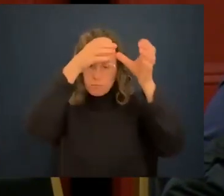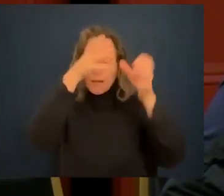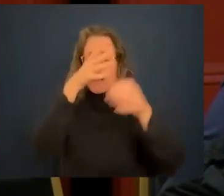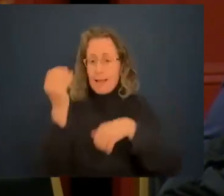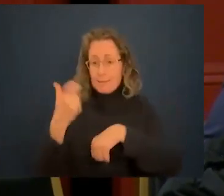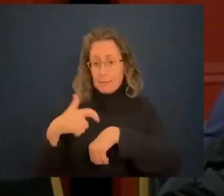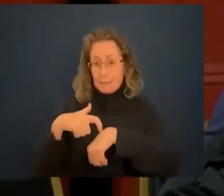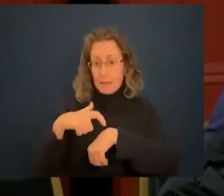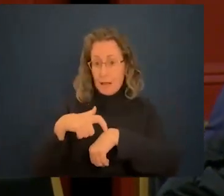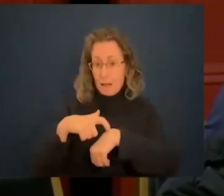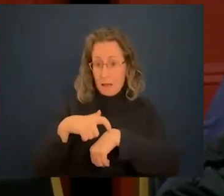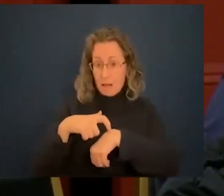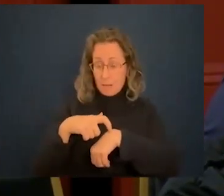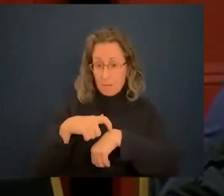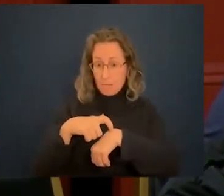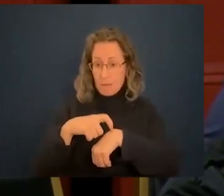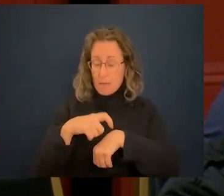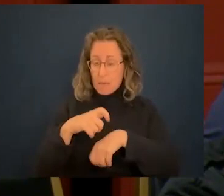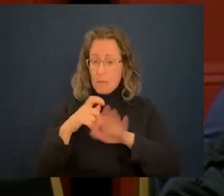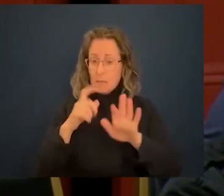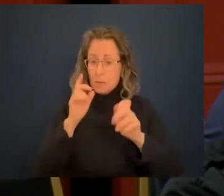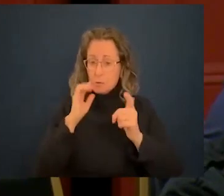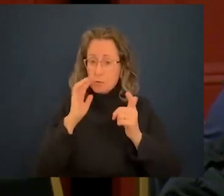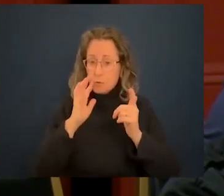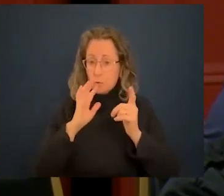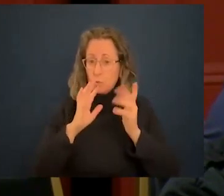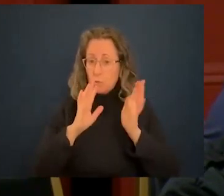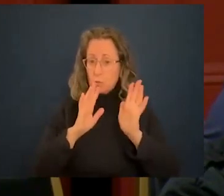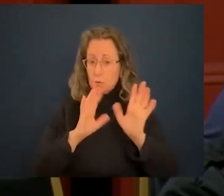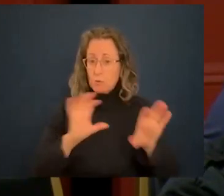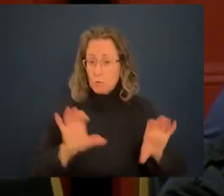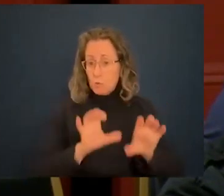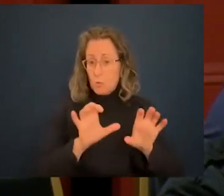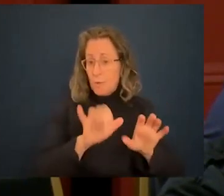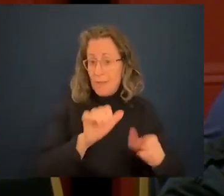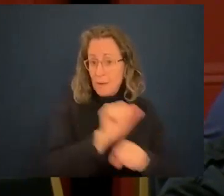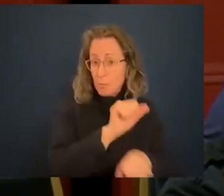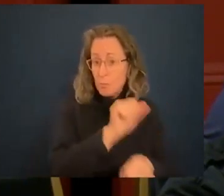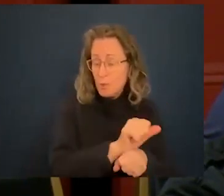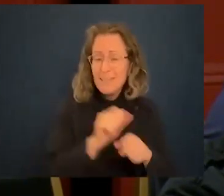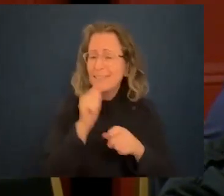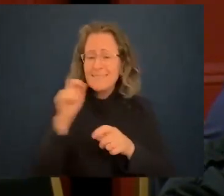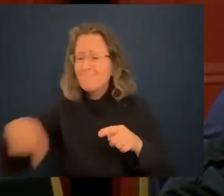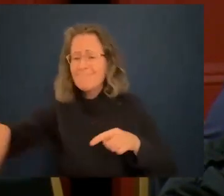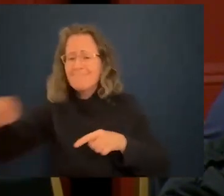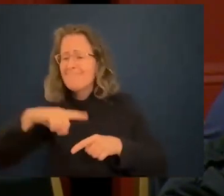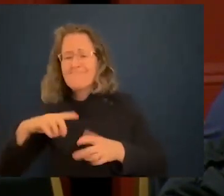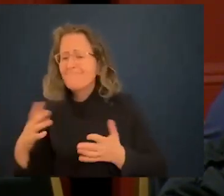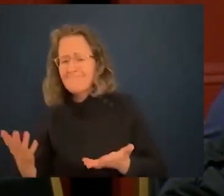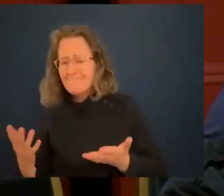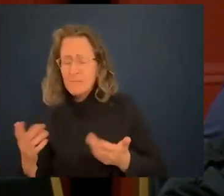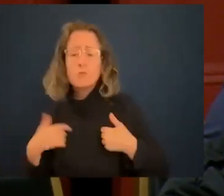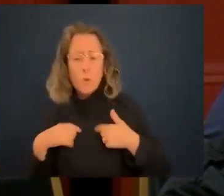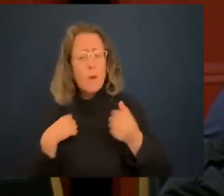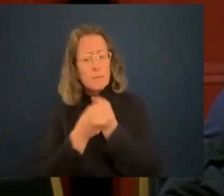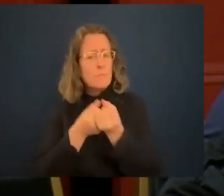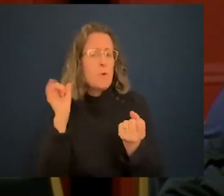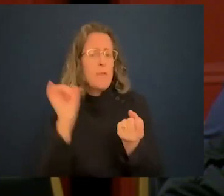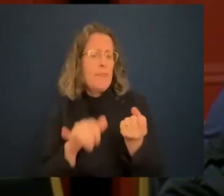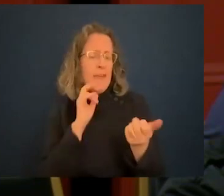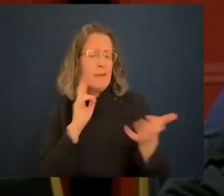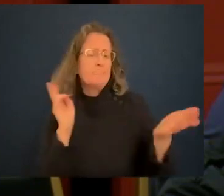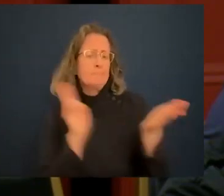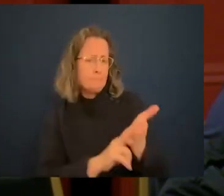these meetings and be this group of folks doing that work so I I kind of Echo and support that